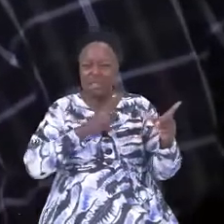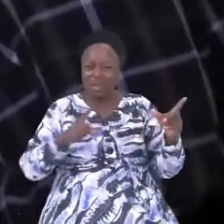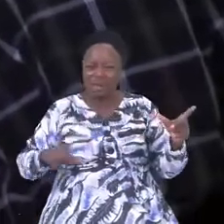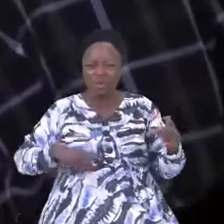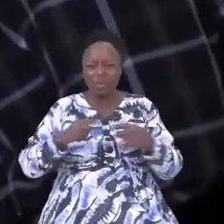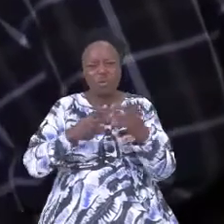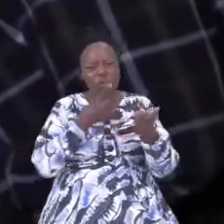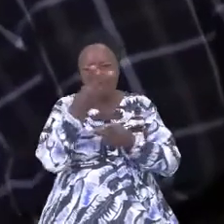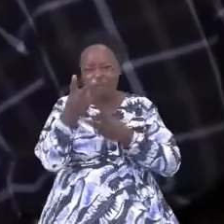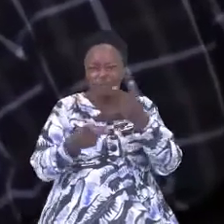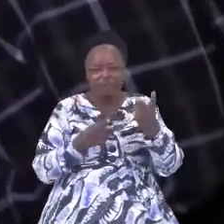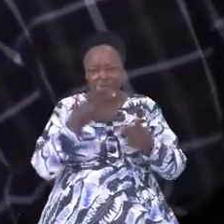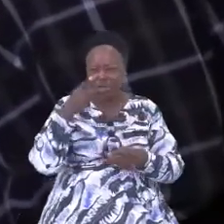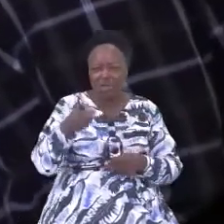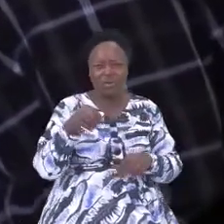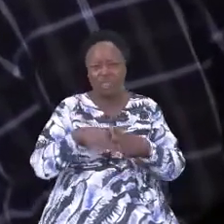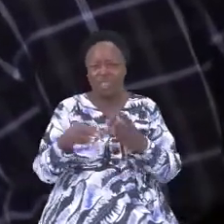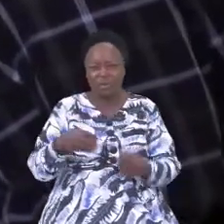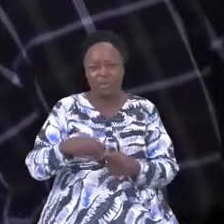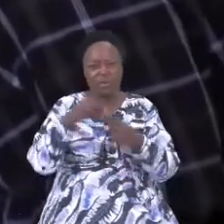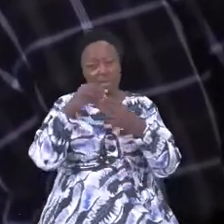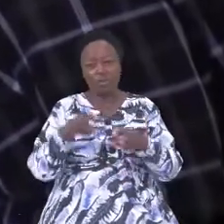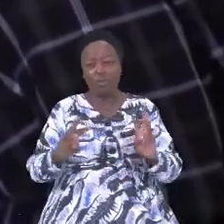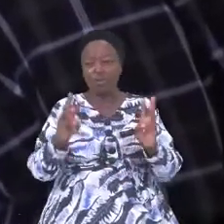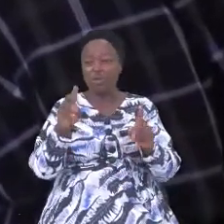next level, higher level of your life.